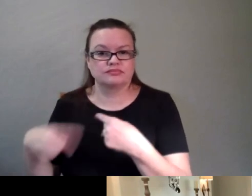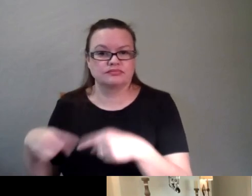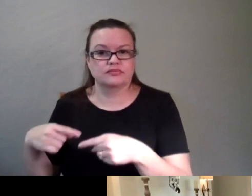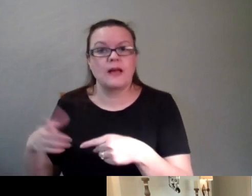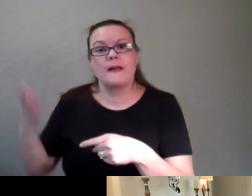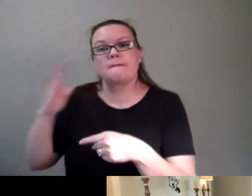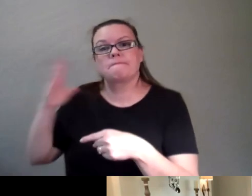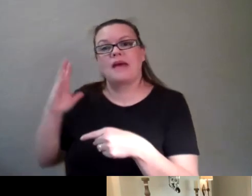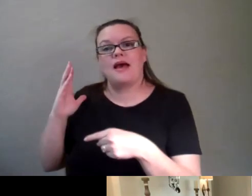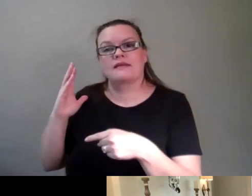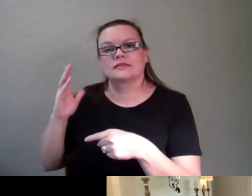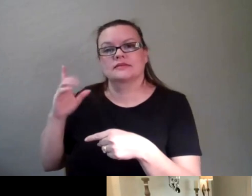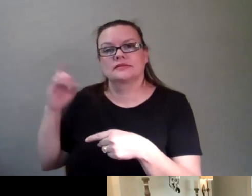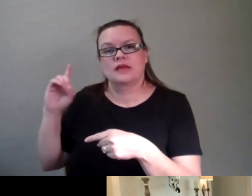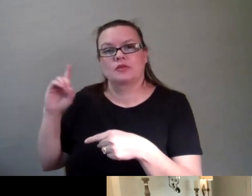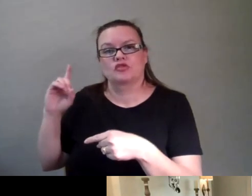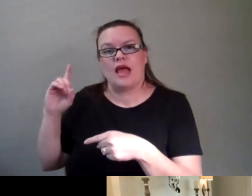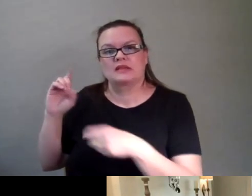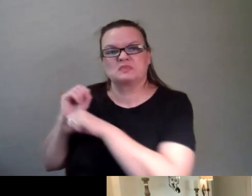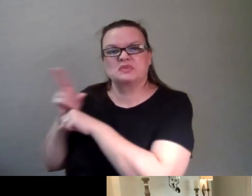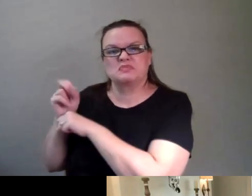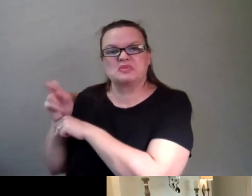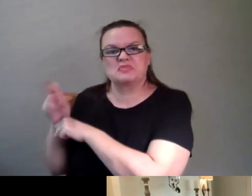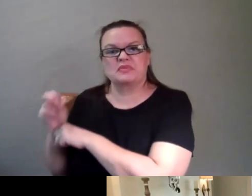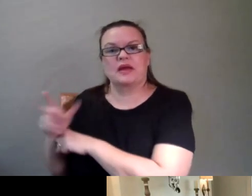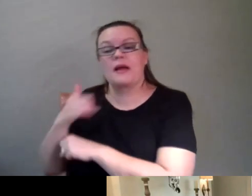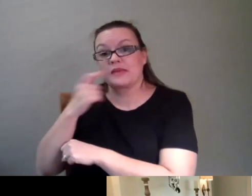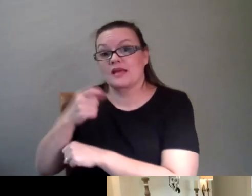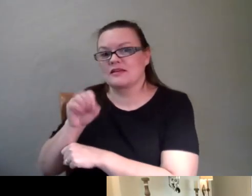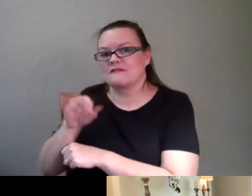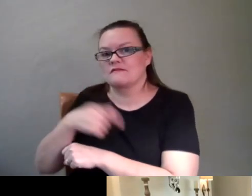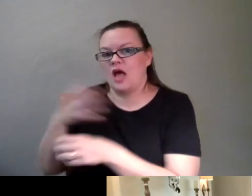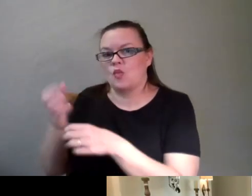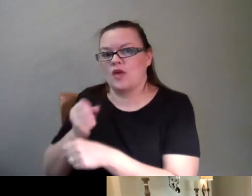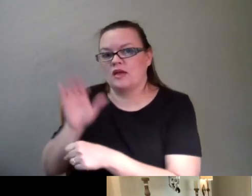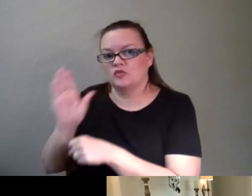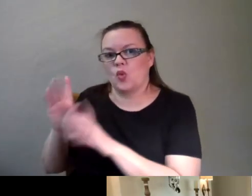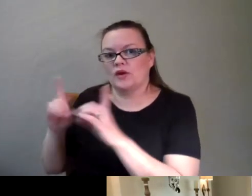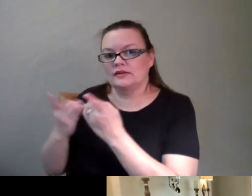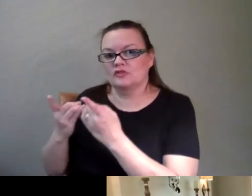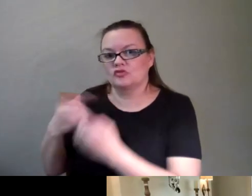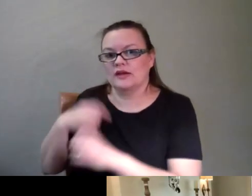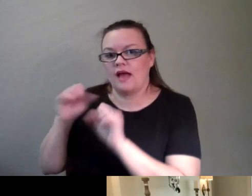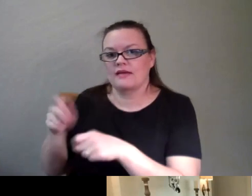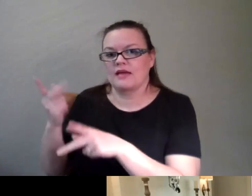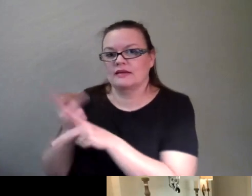Democrats because they know if they win that district, they can keep it longer. Which is exactly what the Tea Party did